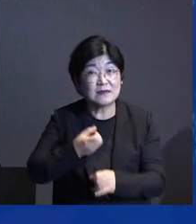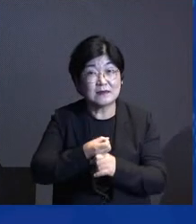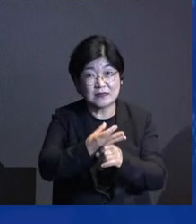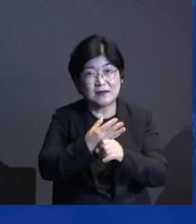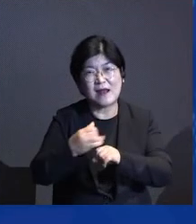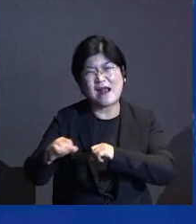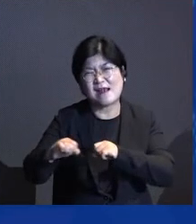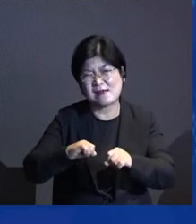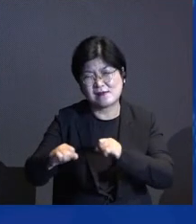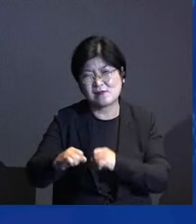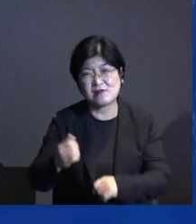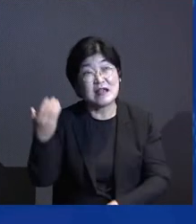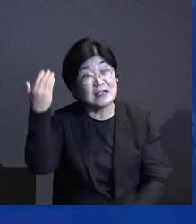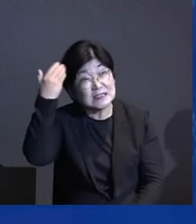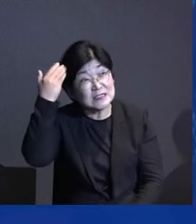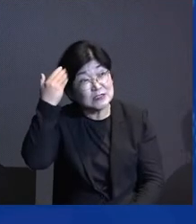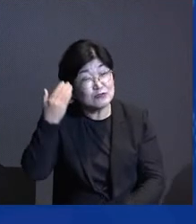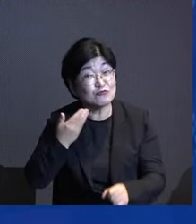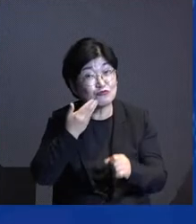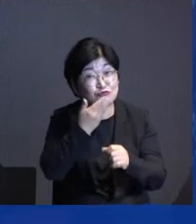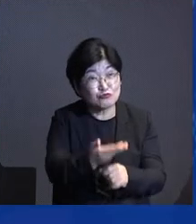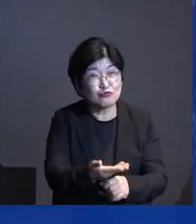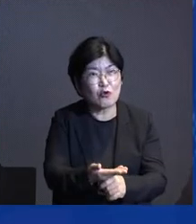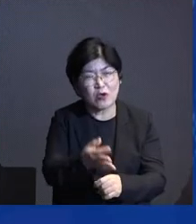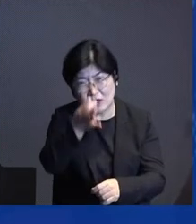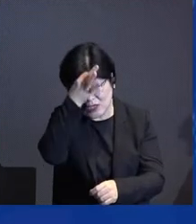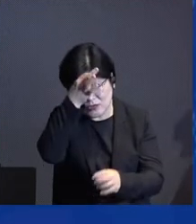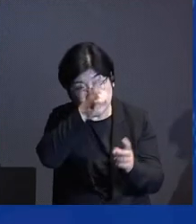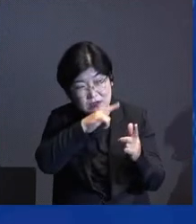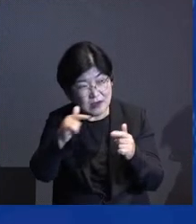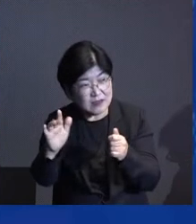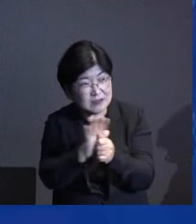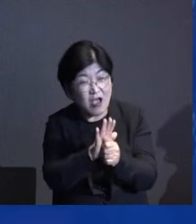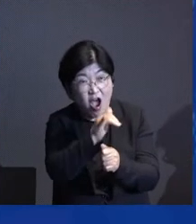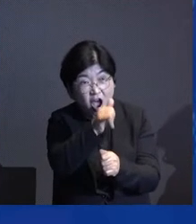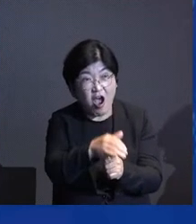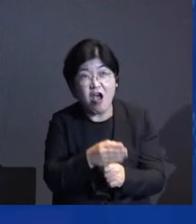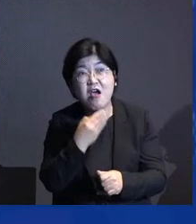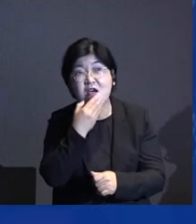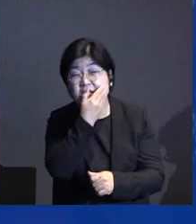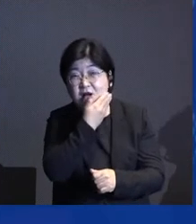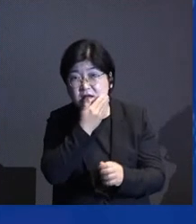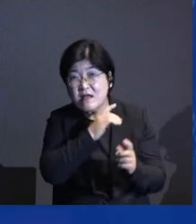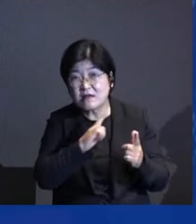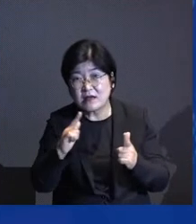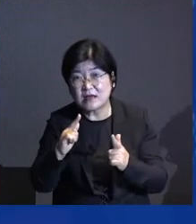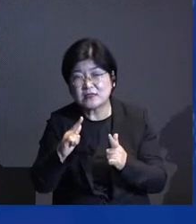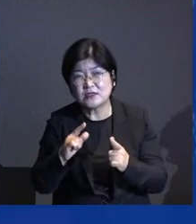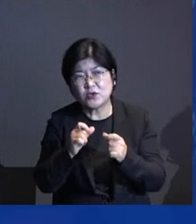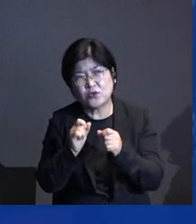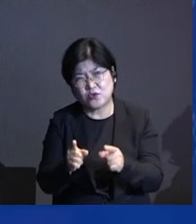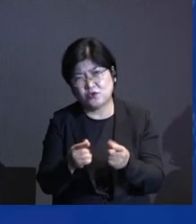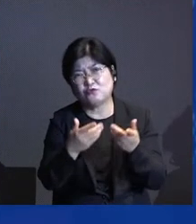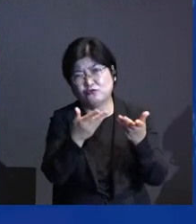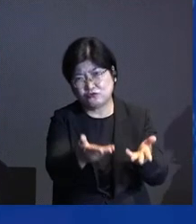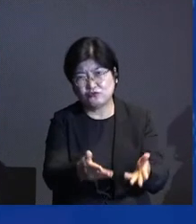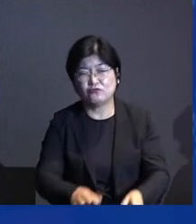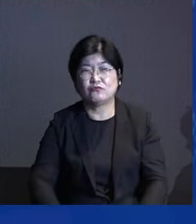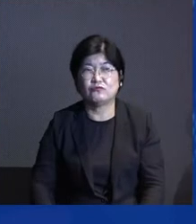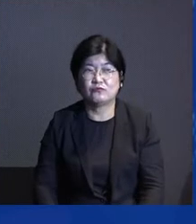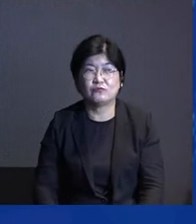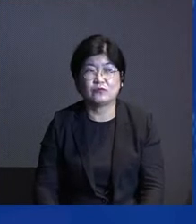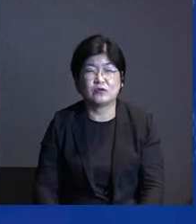and skills and training, capacity building opportunities for older people and the community